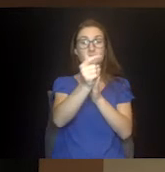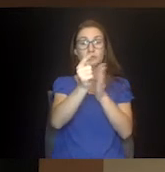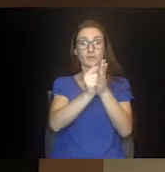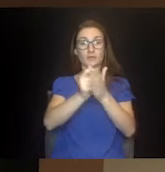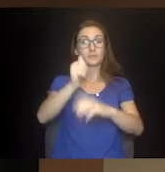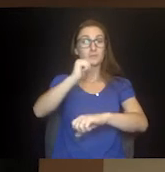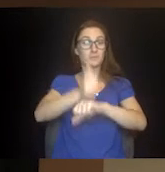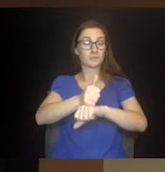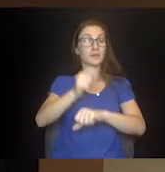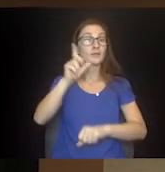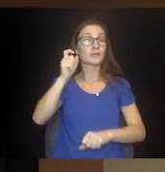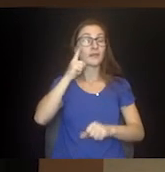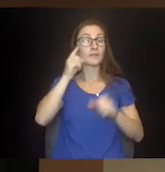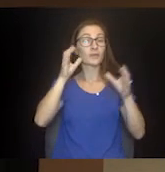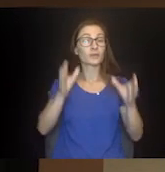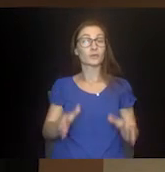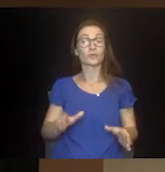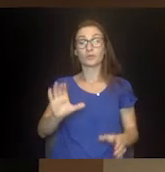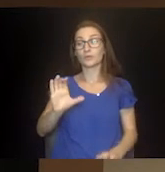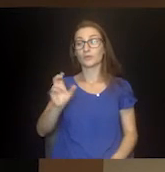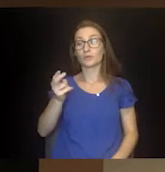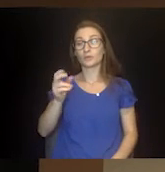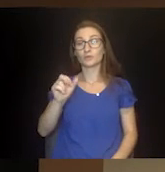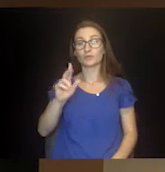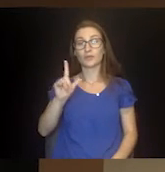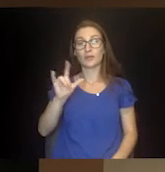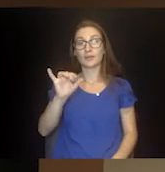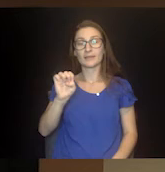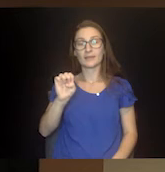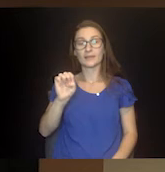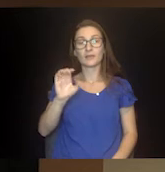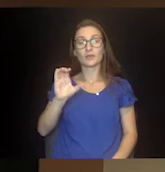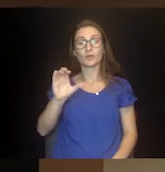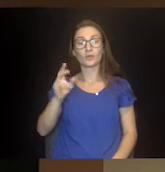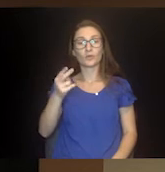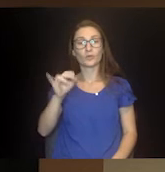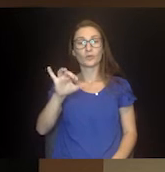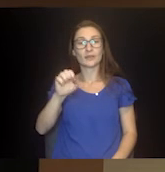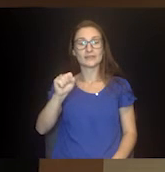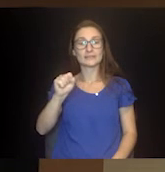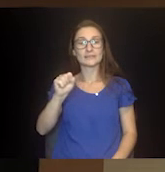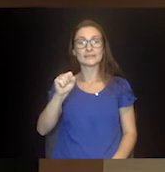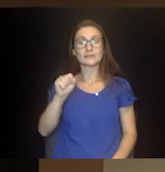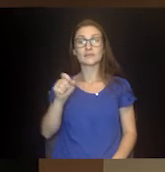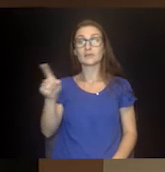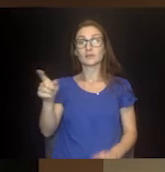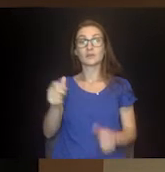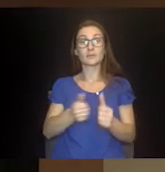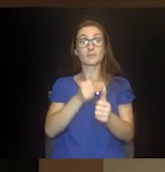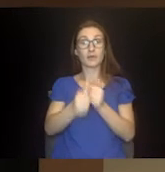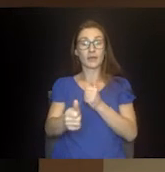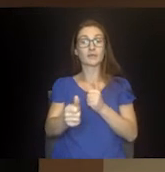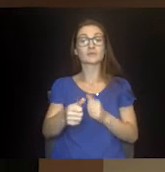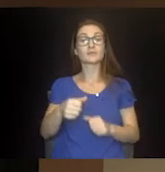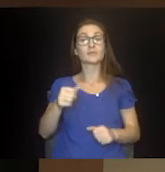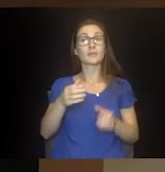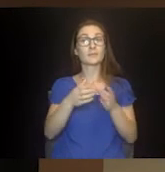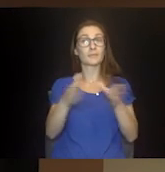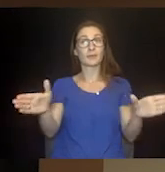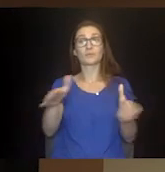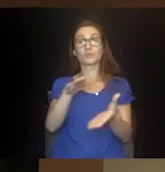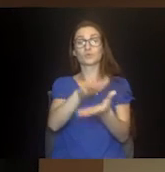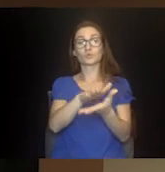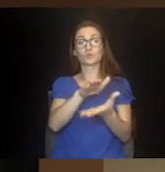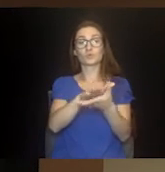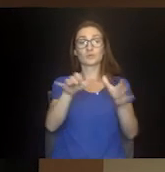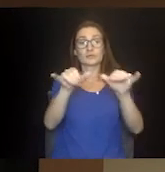was made into law by Governor Charlie Crist, who was the then governor back then. He passed it into law to have